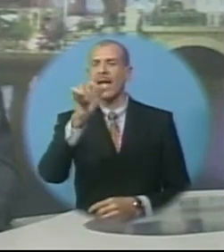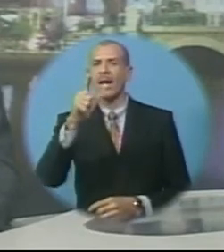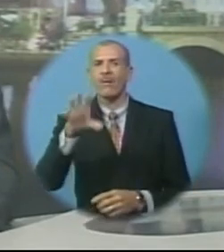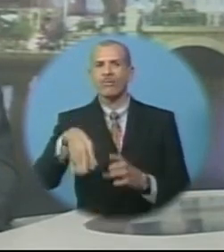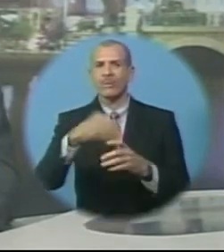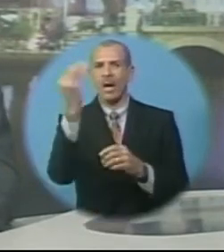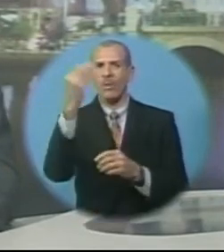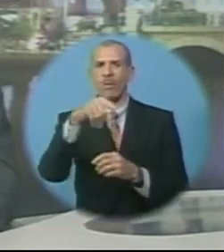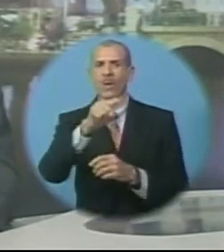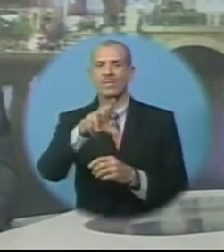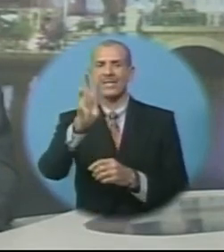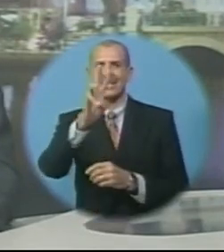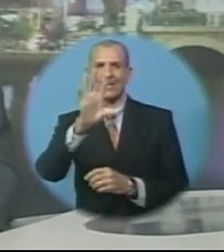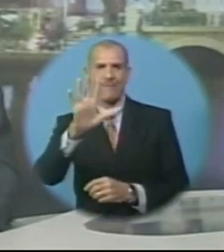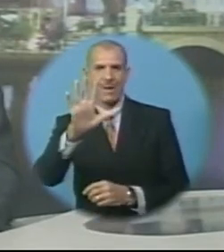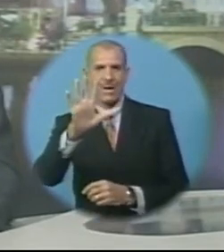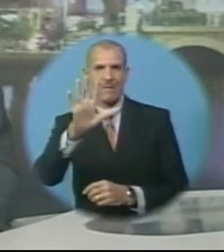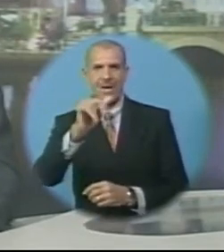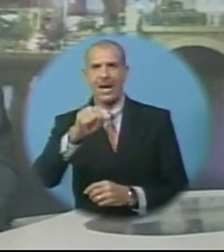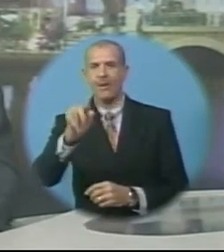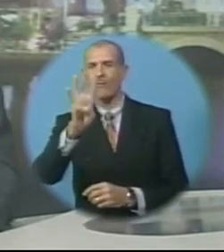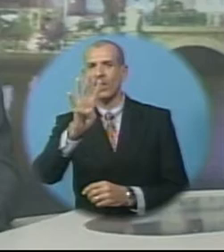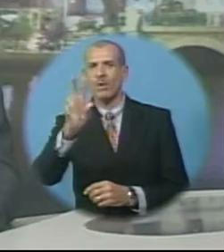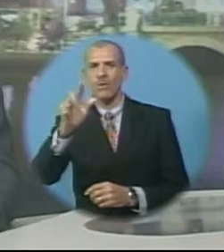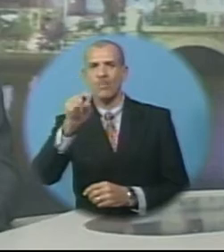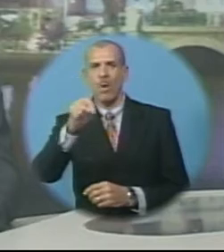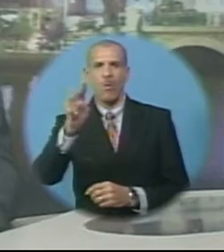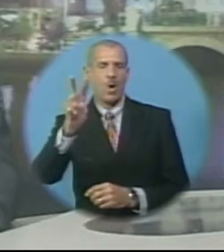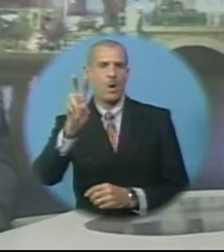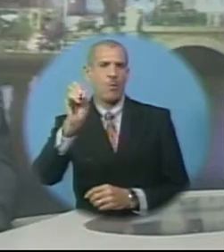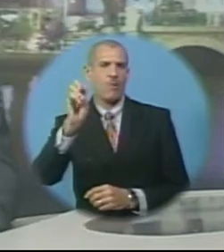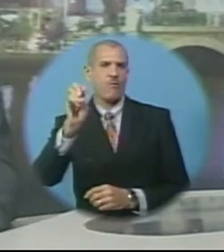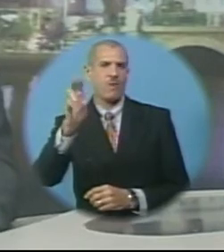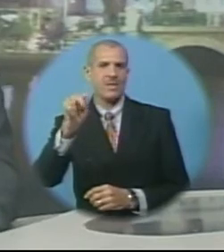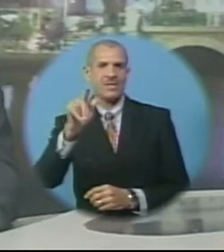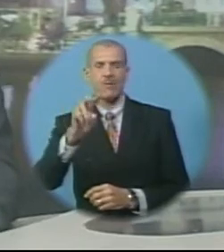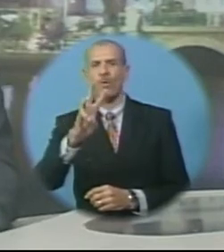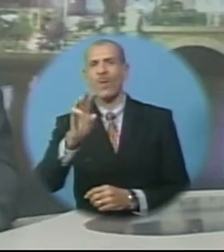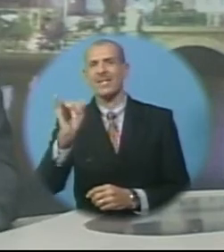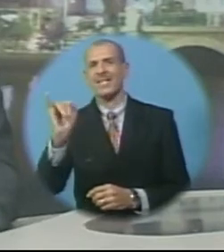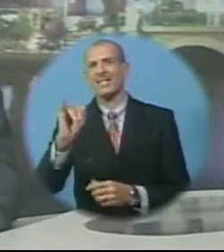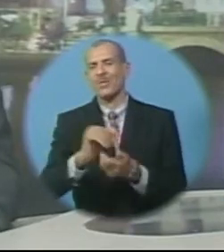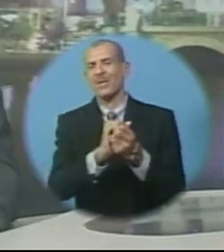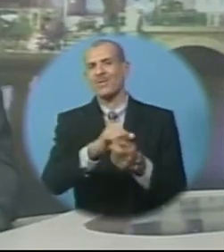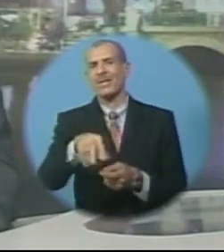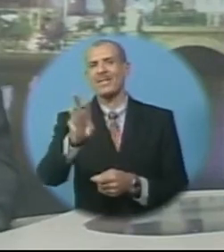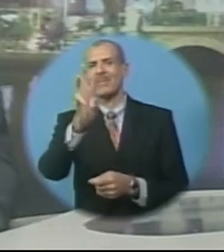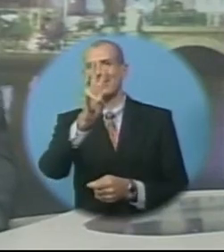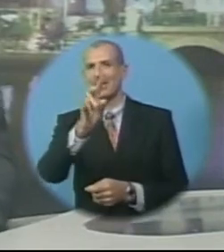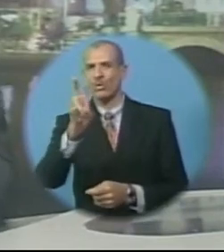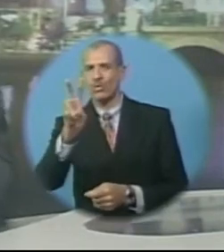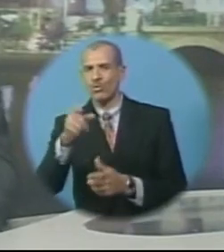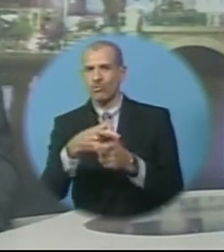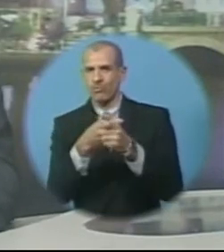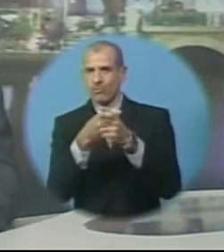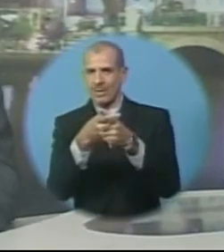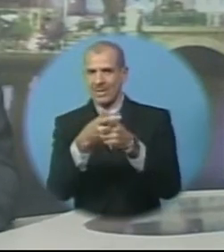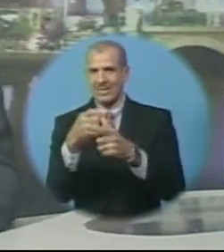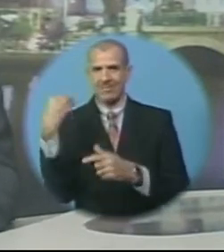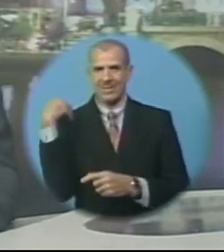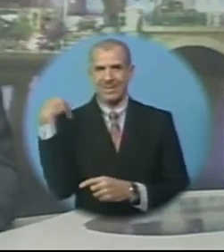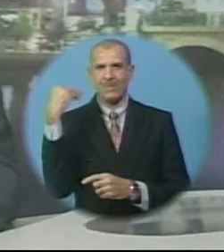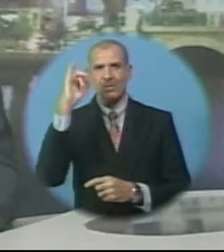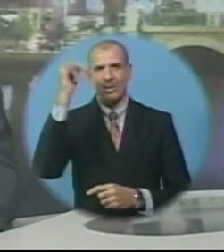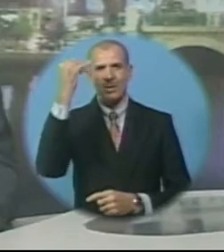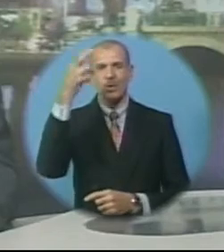for 165 in 43.1 overs for the West Indies to win by 62 runs. Skipper Jason Holder was the player of